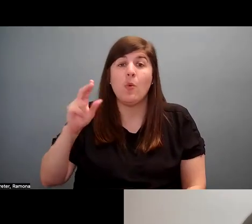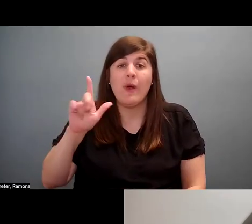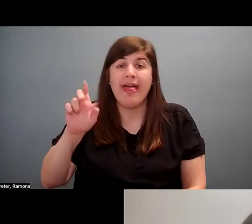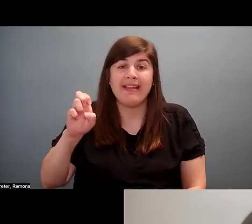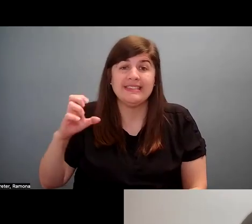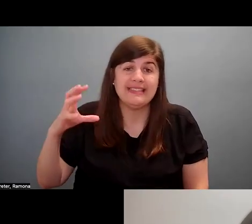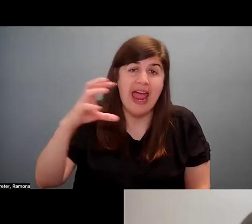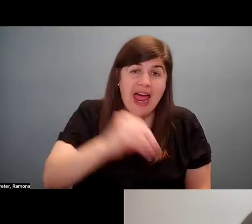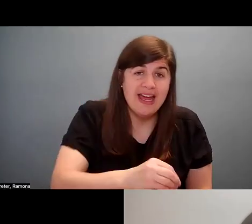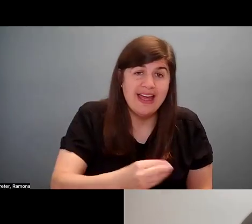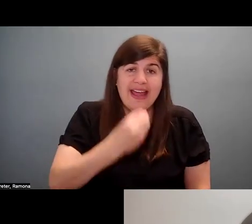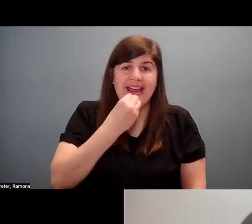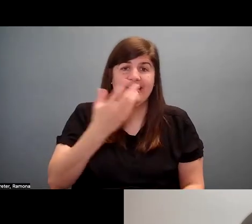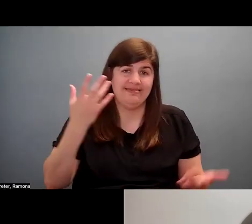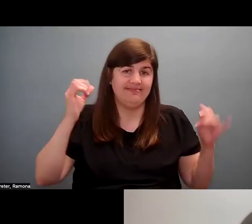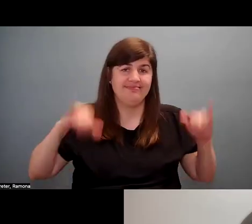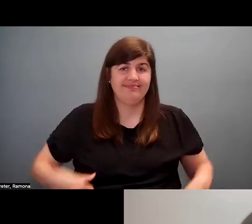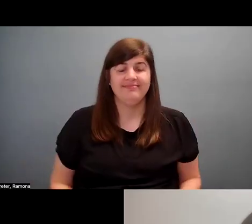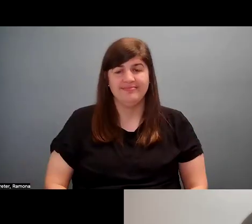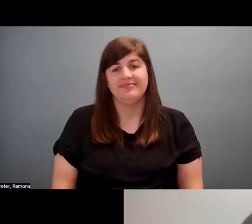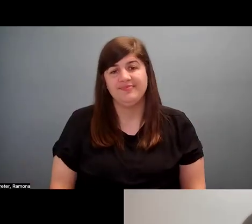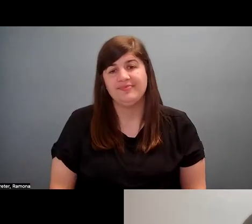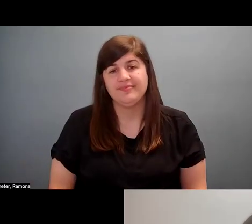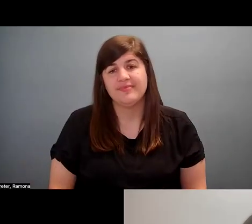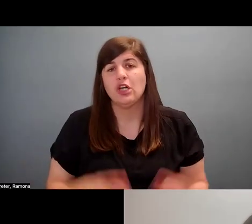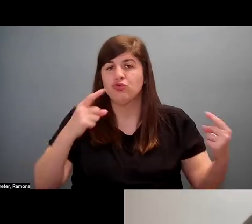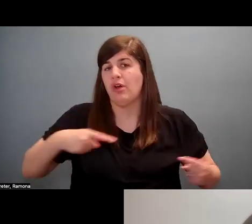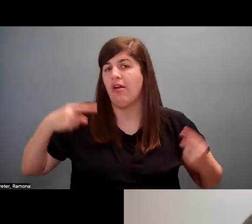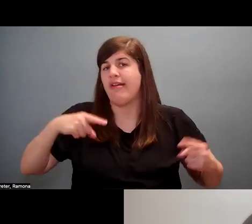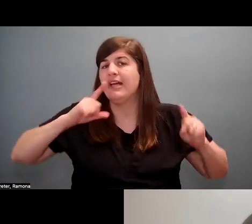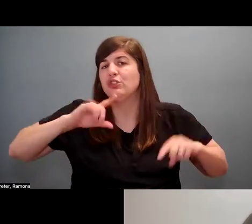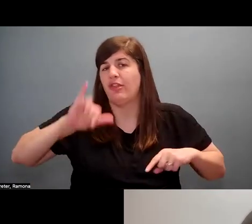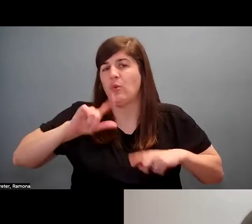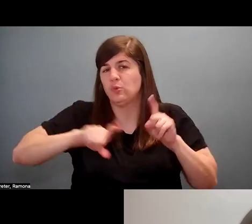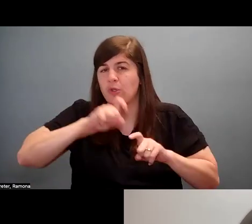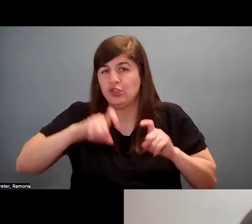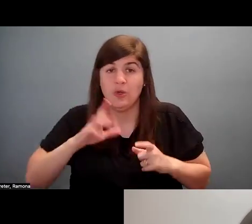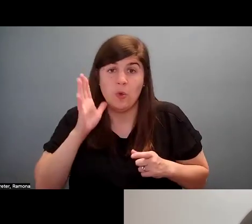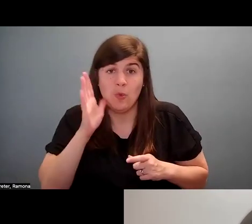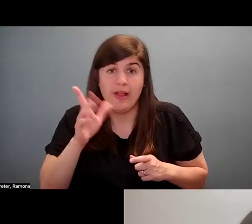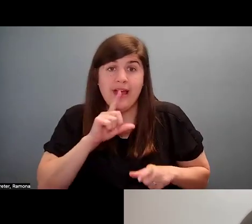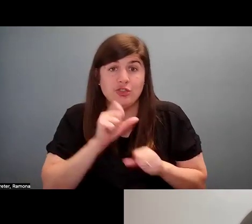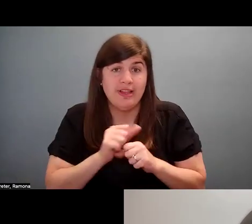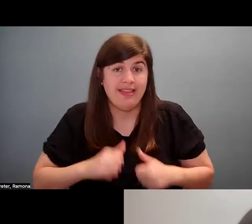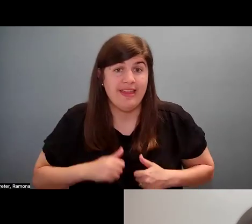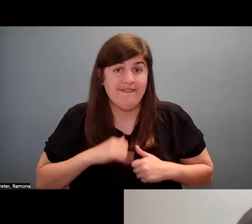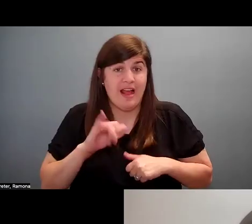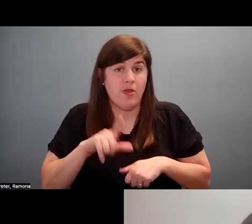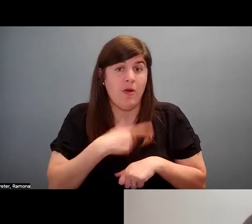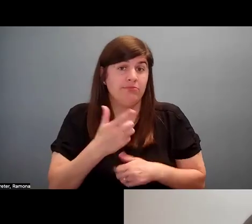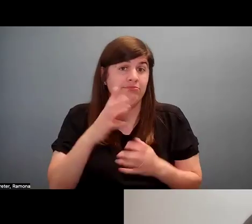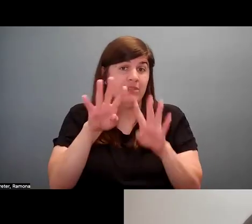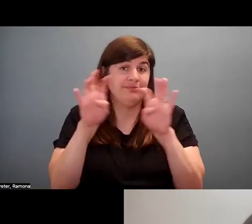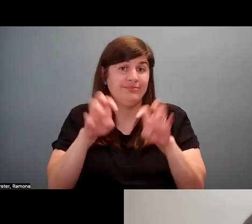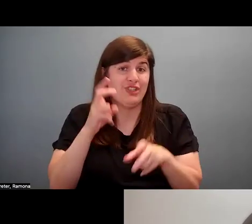like longest lifespan. So this is the struggle with answering that kind of question. Yes. It's hard. It's hard. All right, we